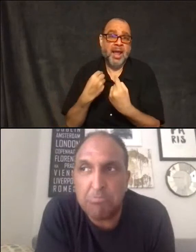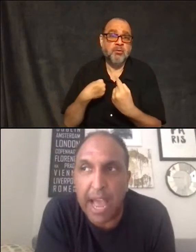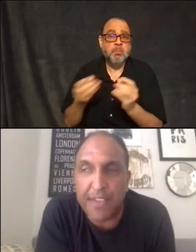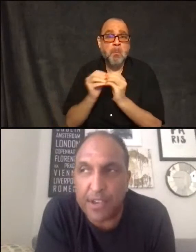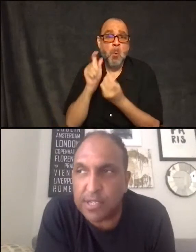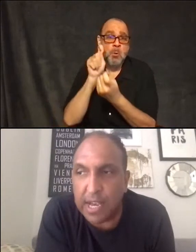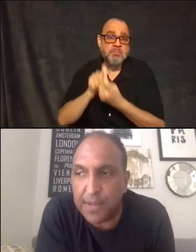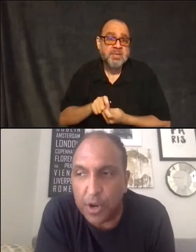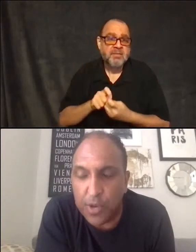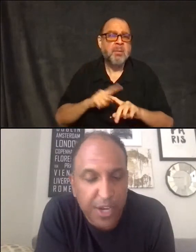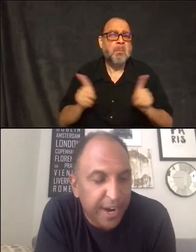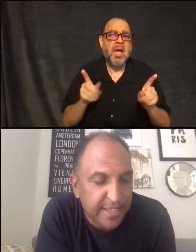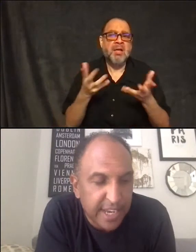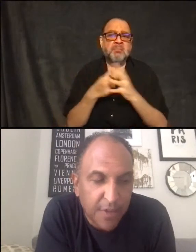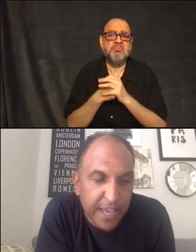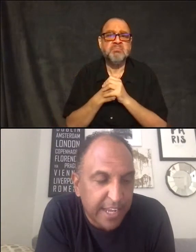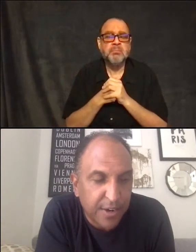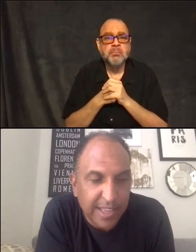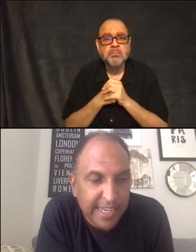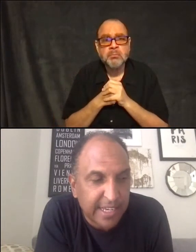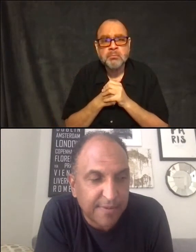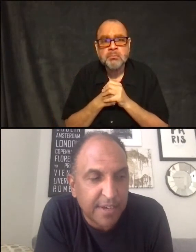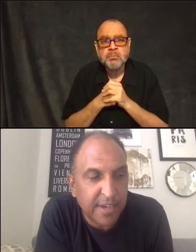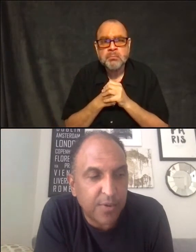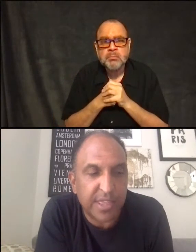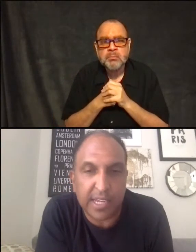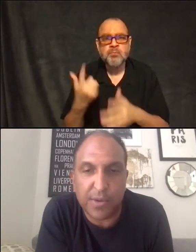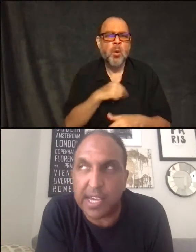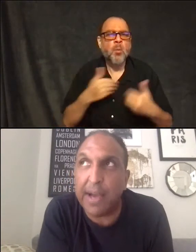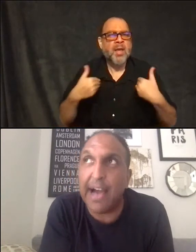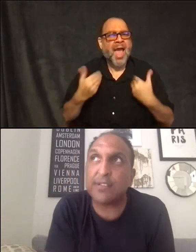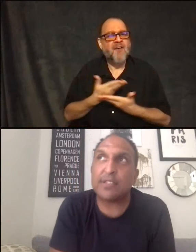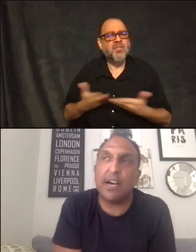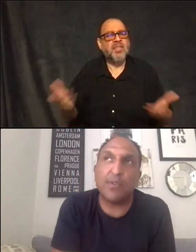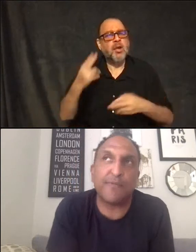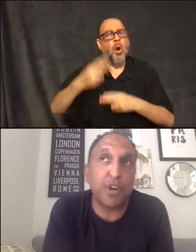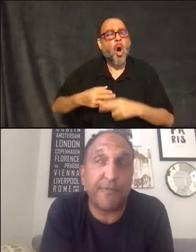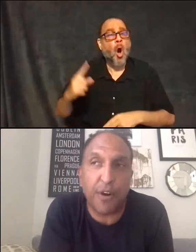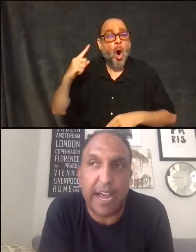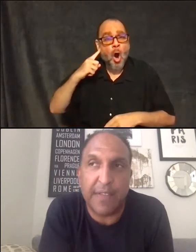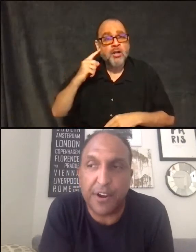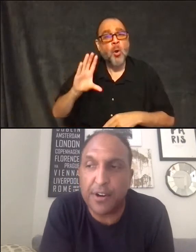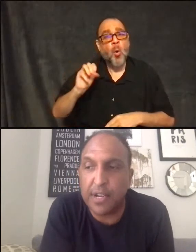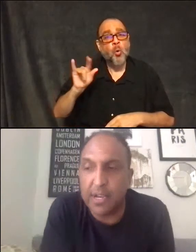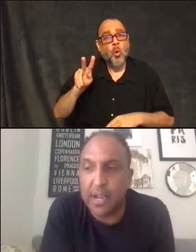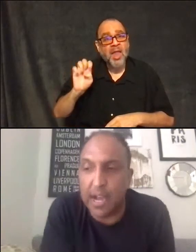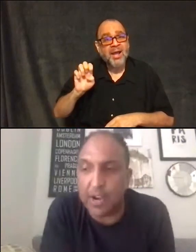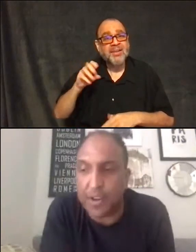But yeah, I think there's, we created this thing called the Audio Collective within Clubhouse with 44